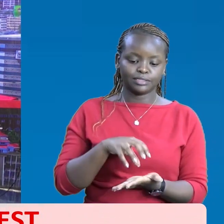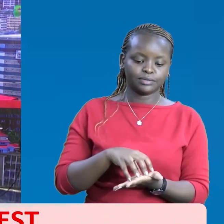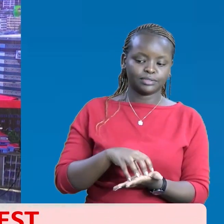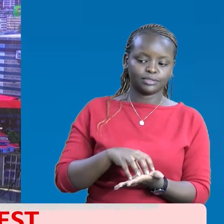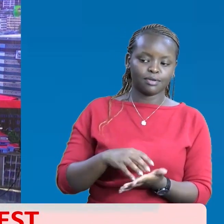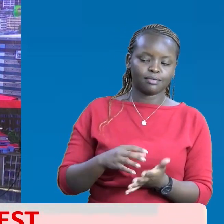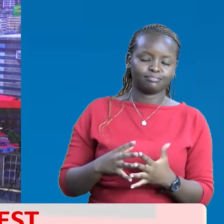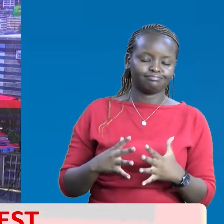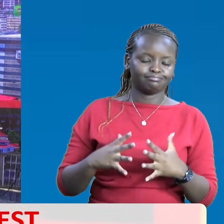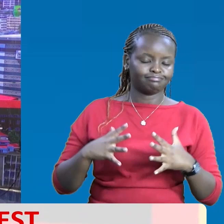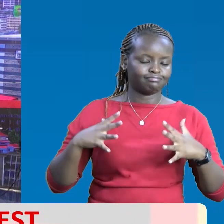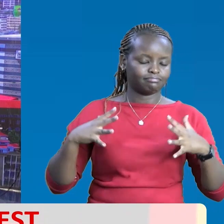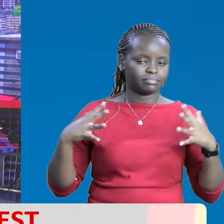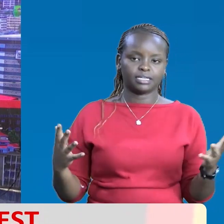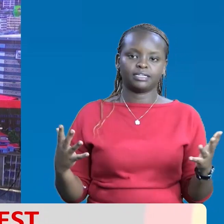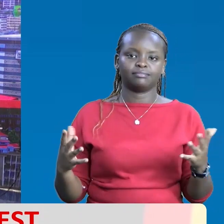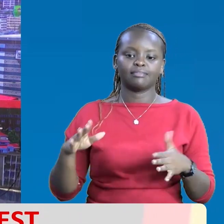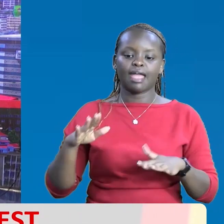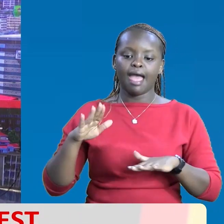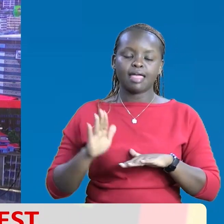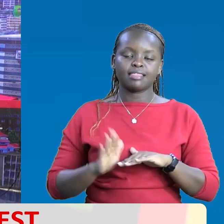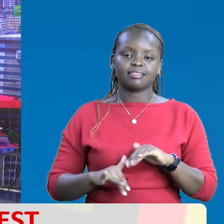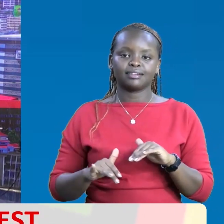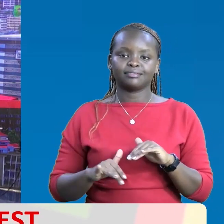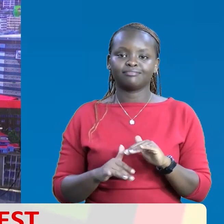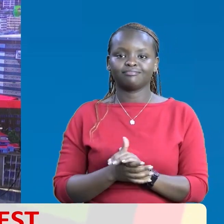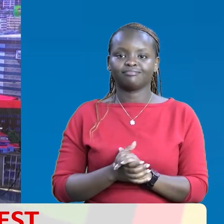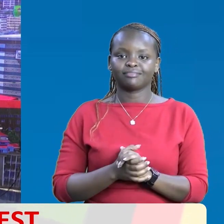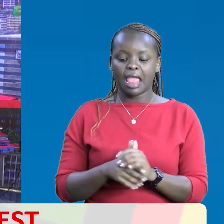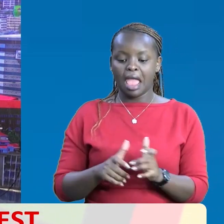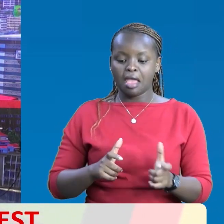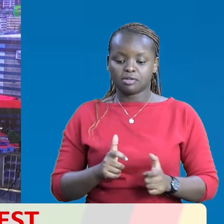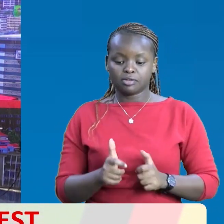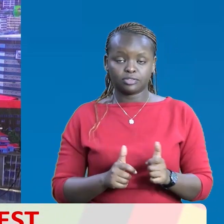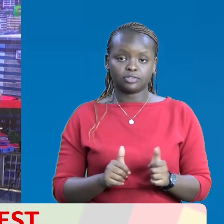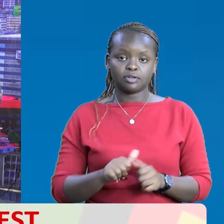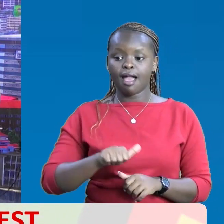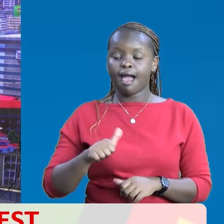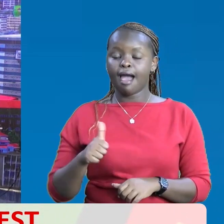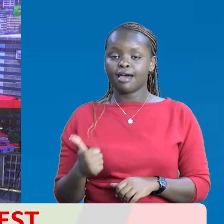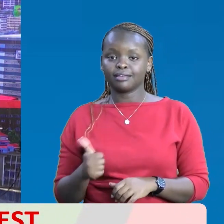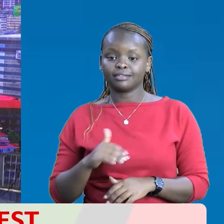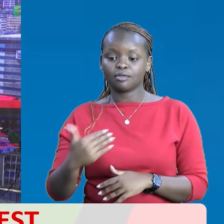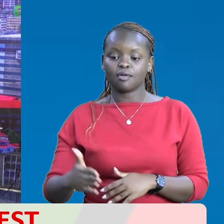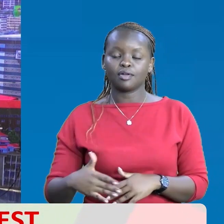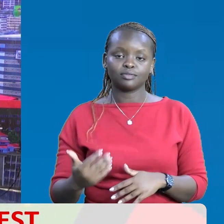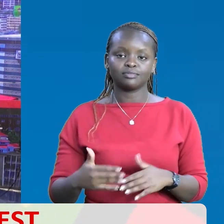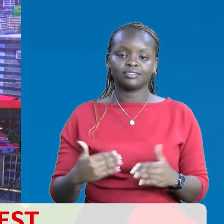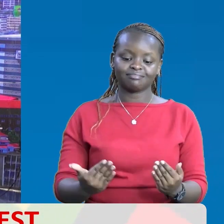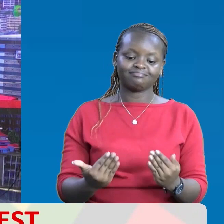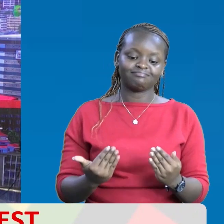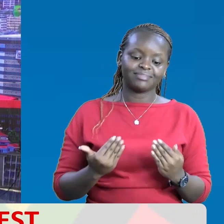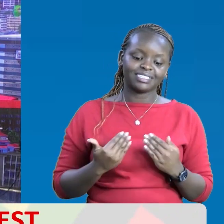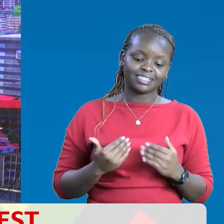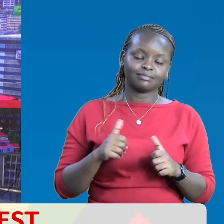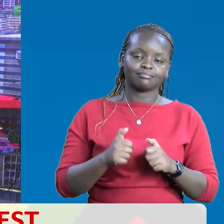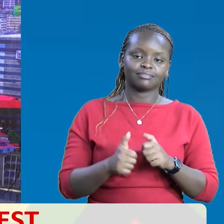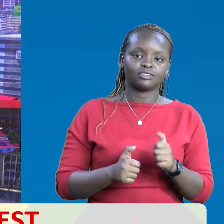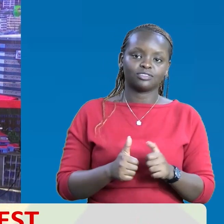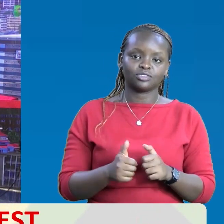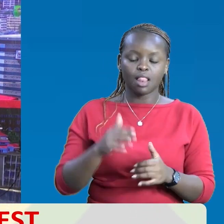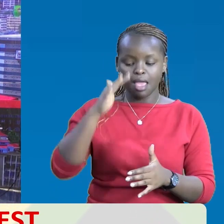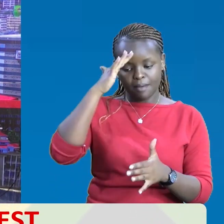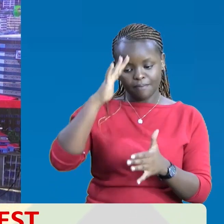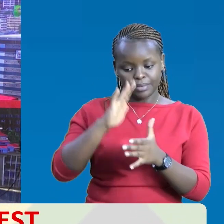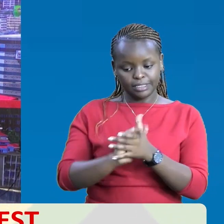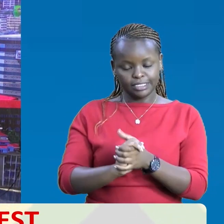be out of place. They are manipulative to others. They always need to be in control. They believe the world